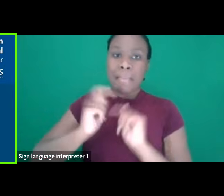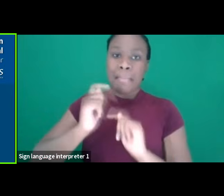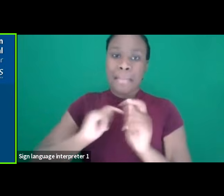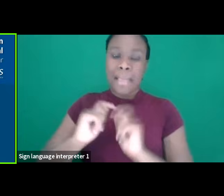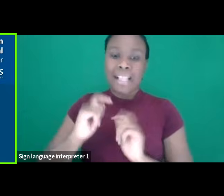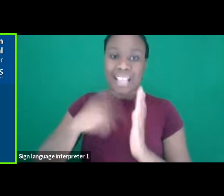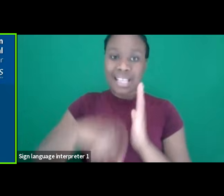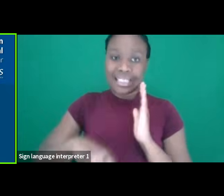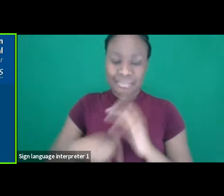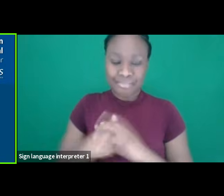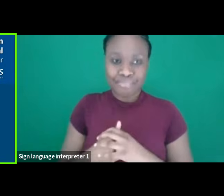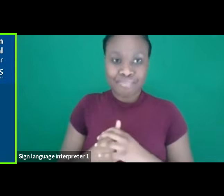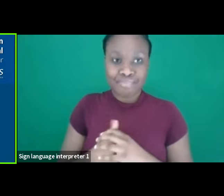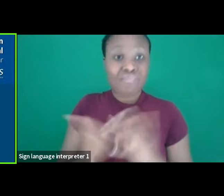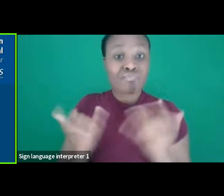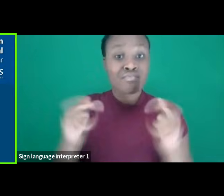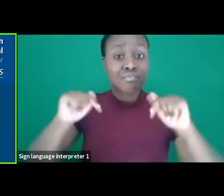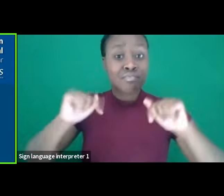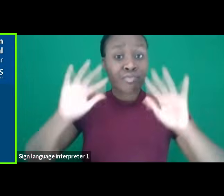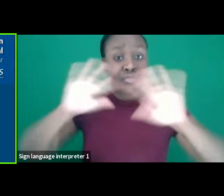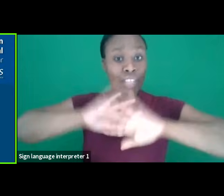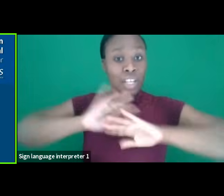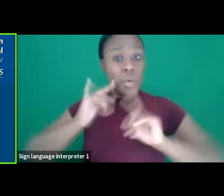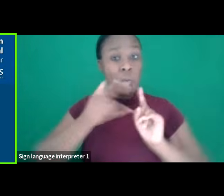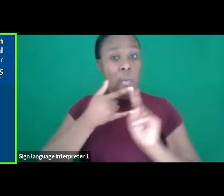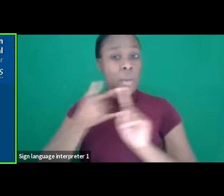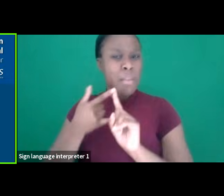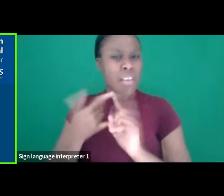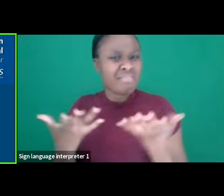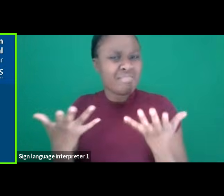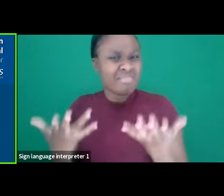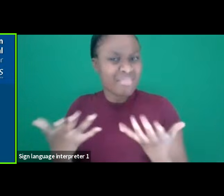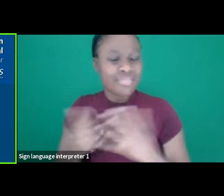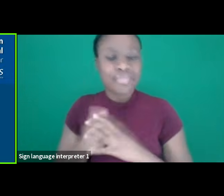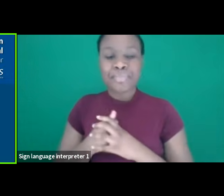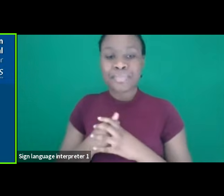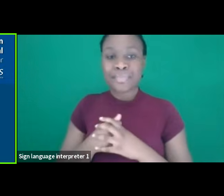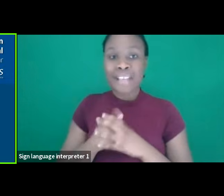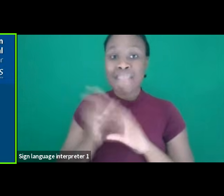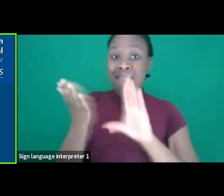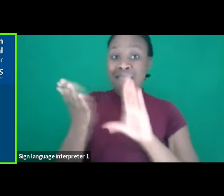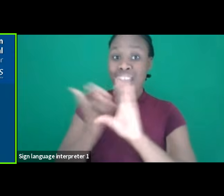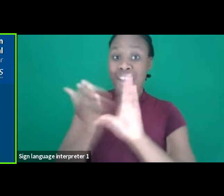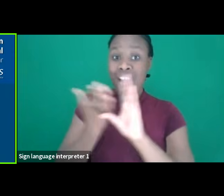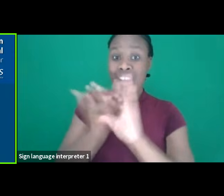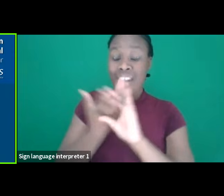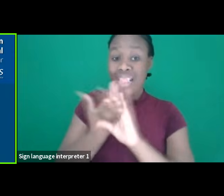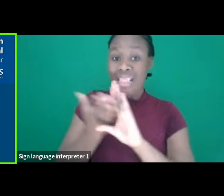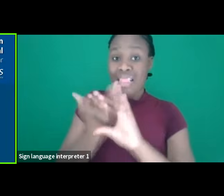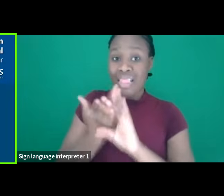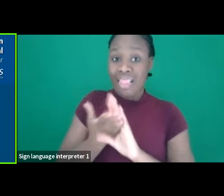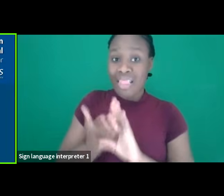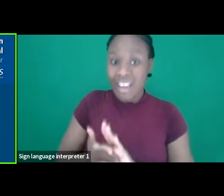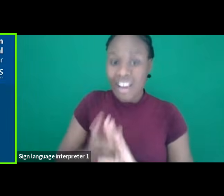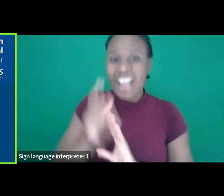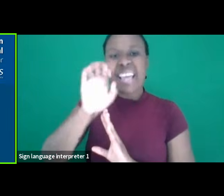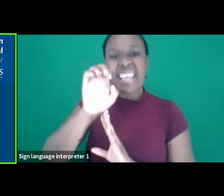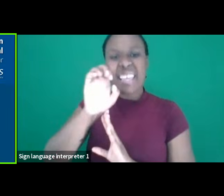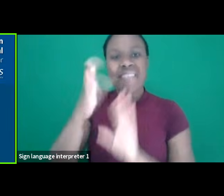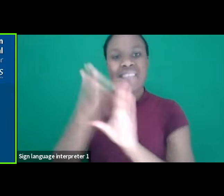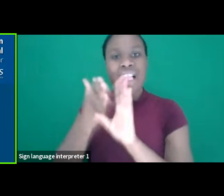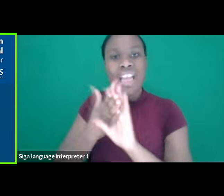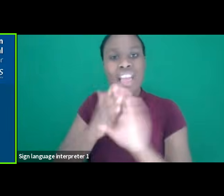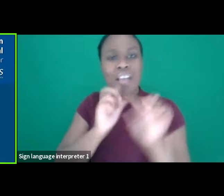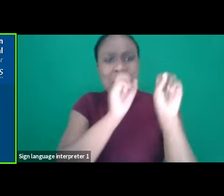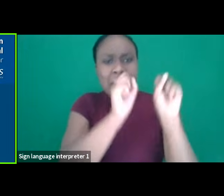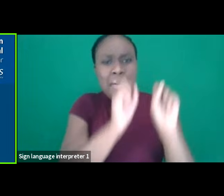tonight's webinar is about focusing on filing season, and we are going to be talking about the different solutions that we